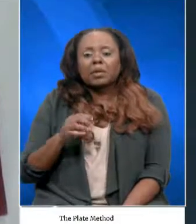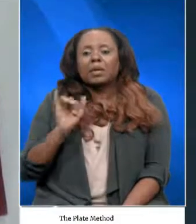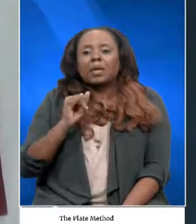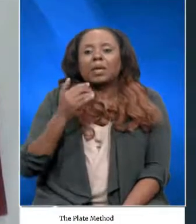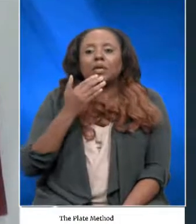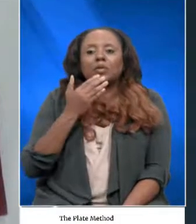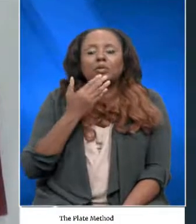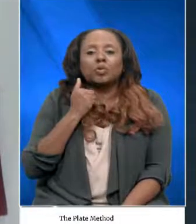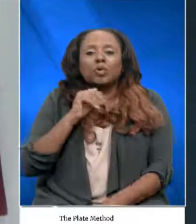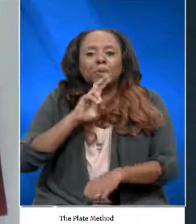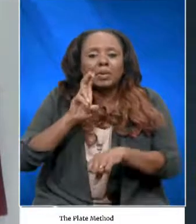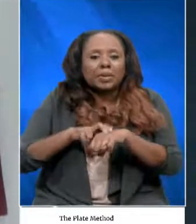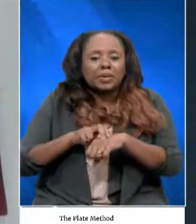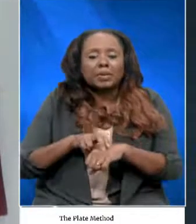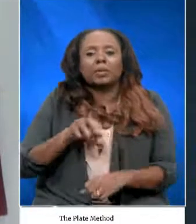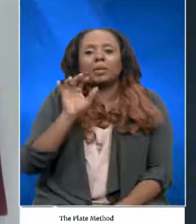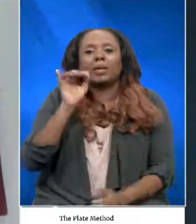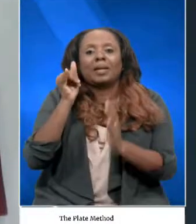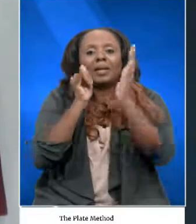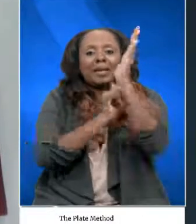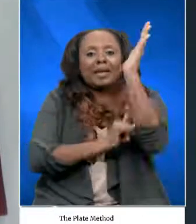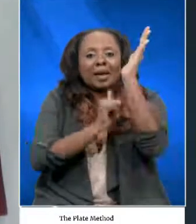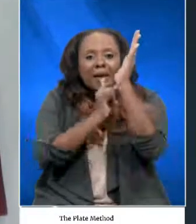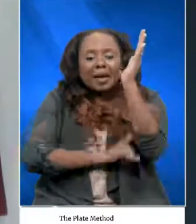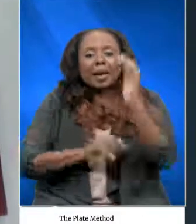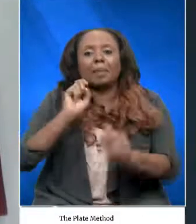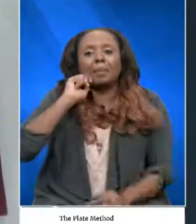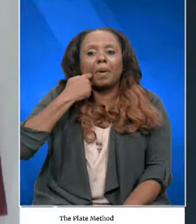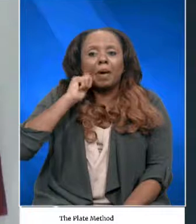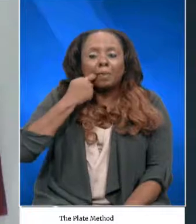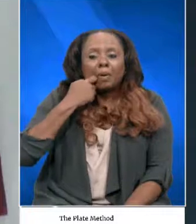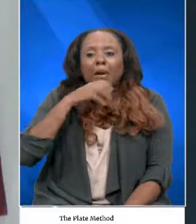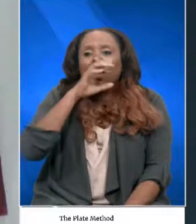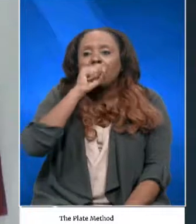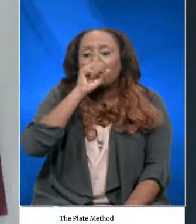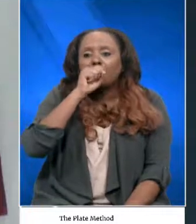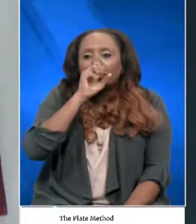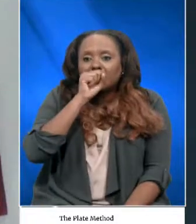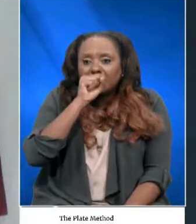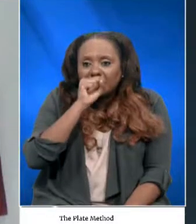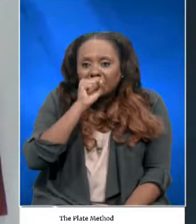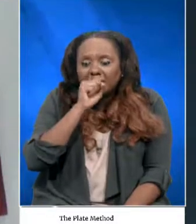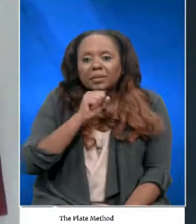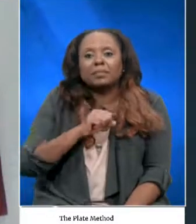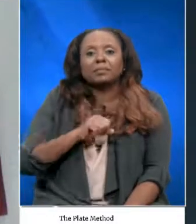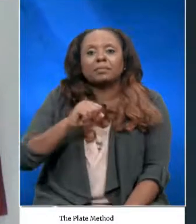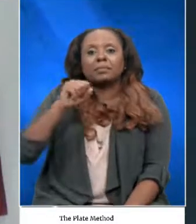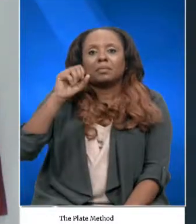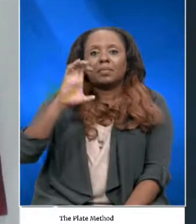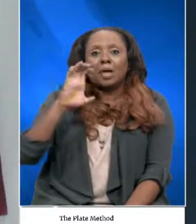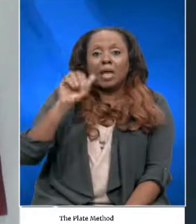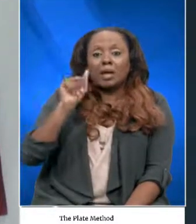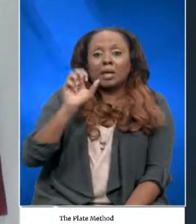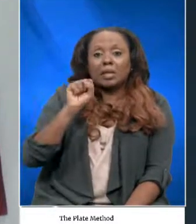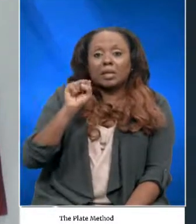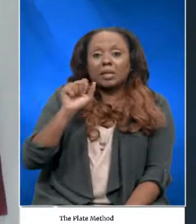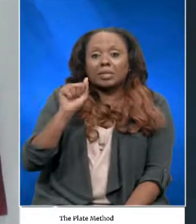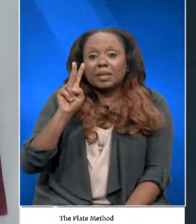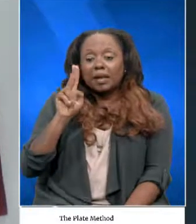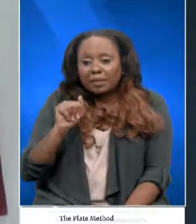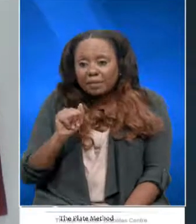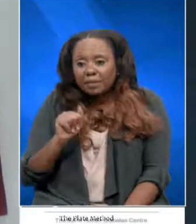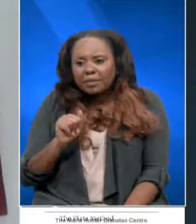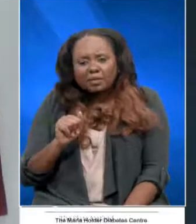the yam, the cassava, the apples, the oranges, some of our local fruits and vegetables are excellent sources of